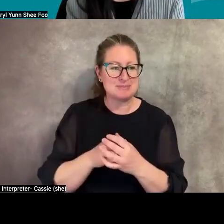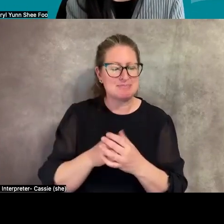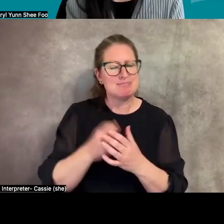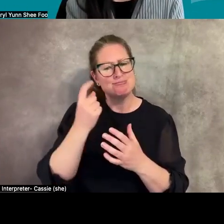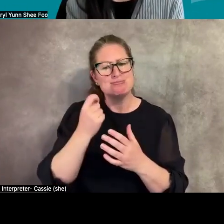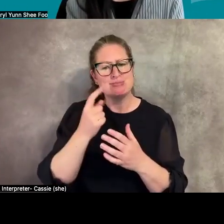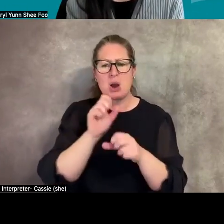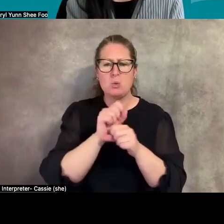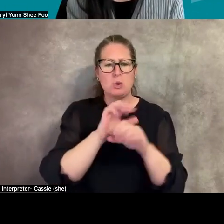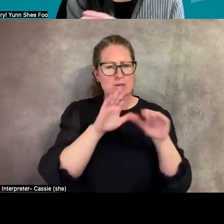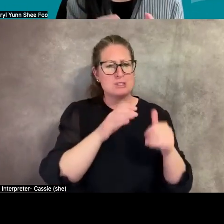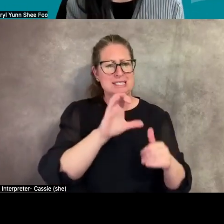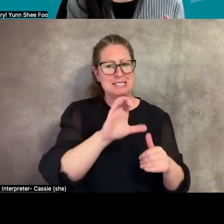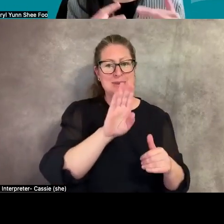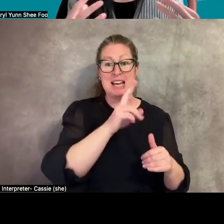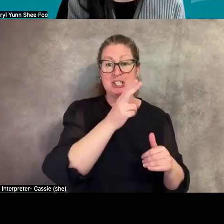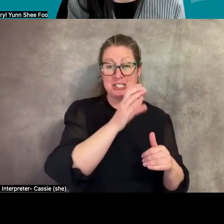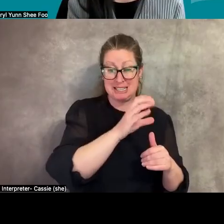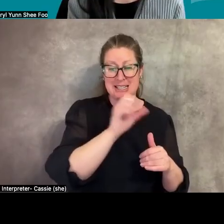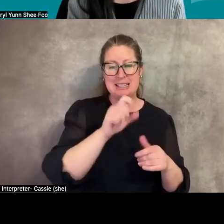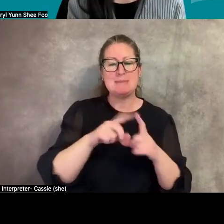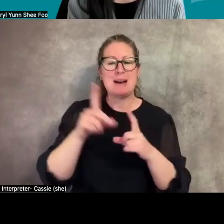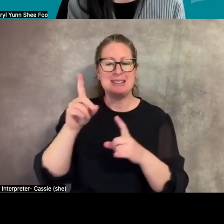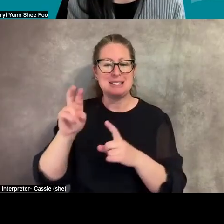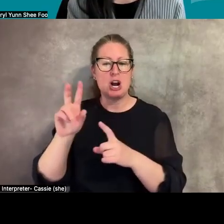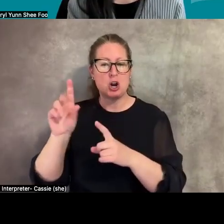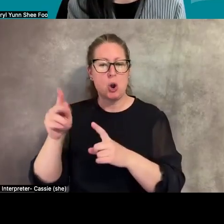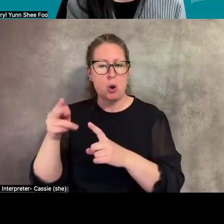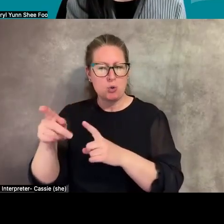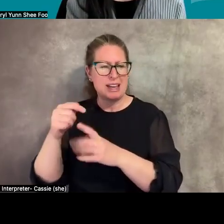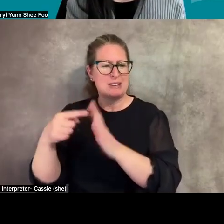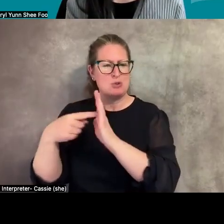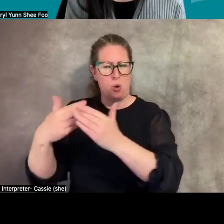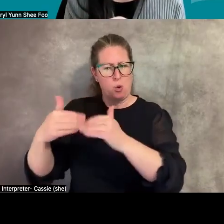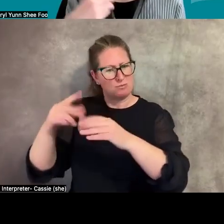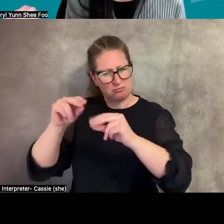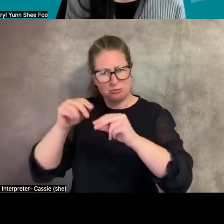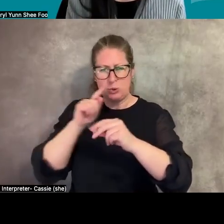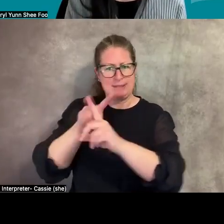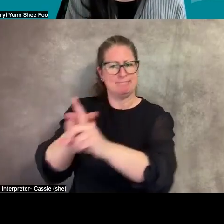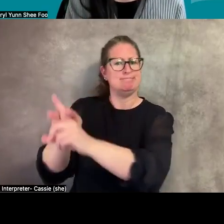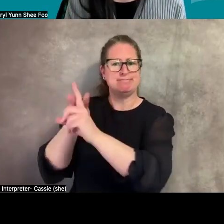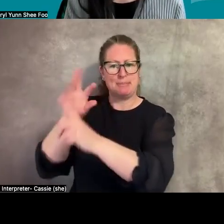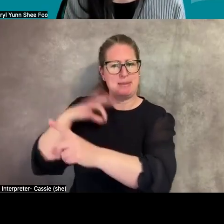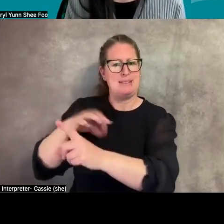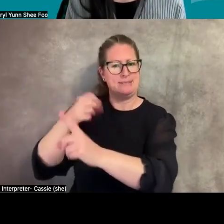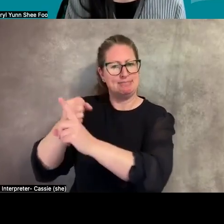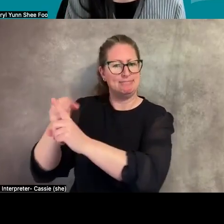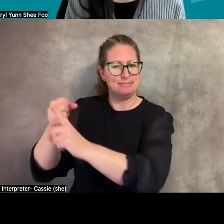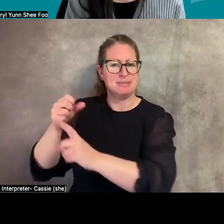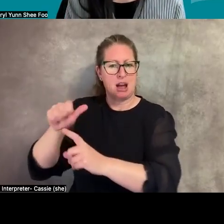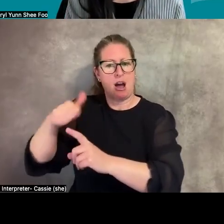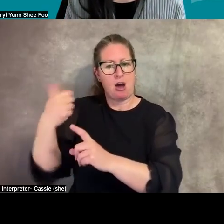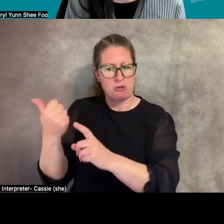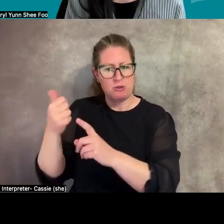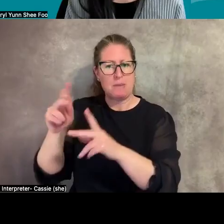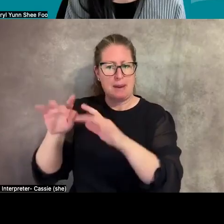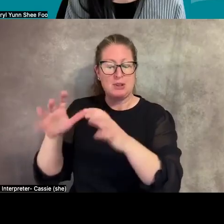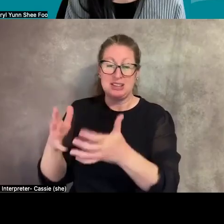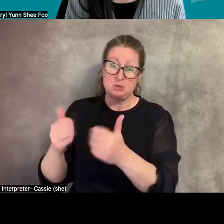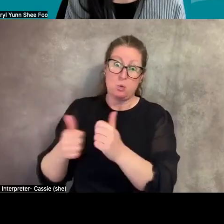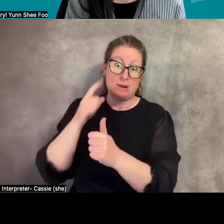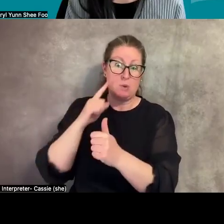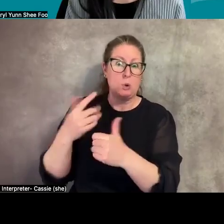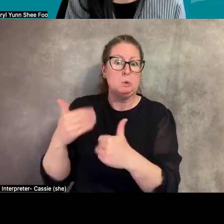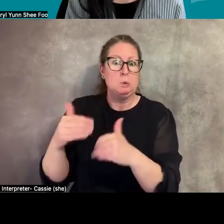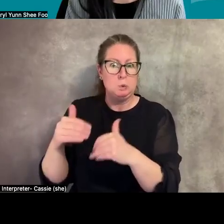on the CBHC settings, Dr. Coole also shows how this effort can benefit one of the most vulnerable populations